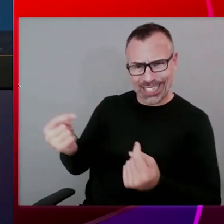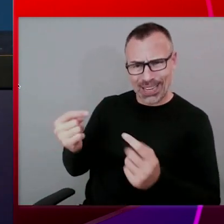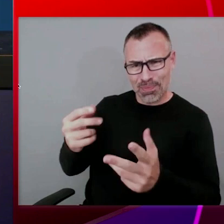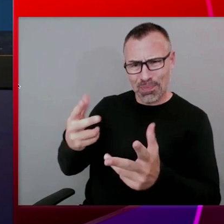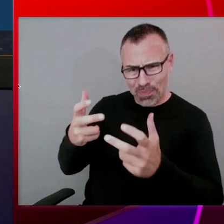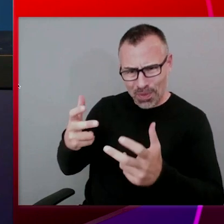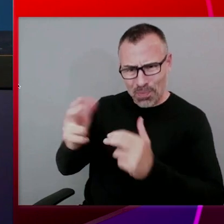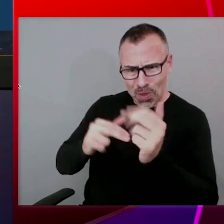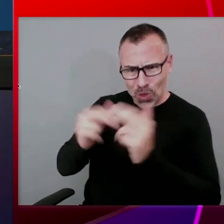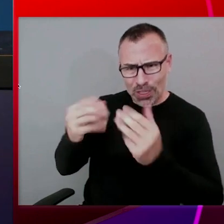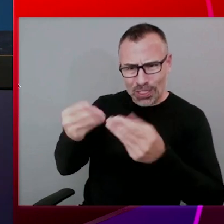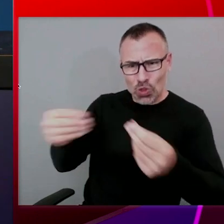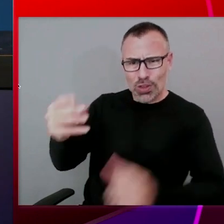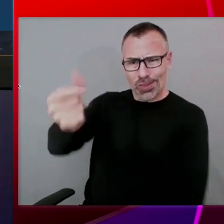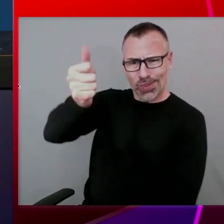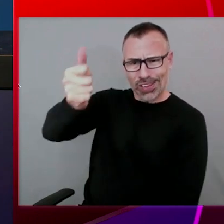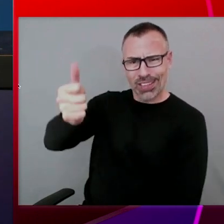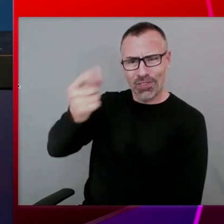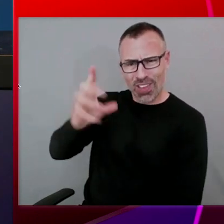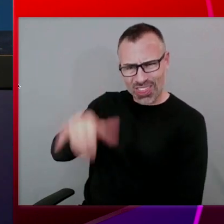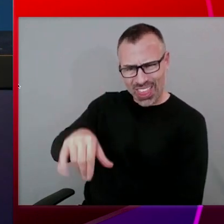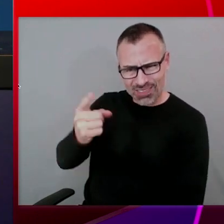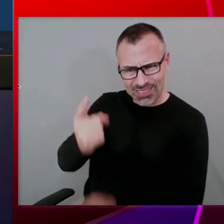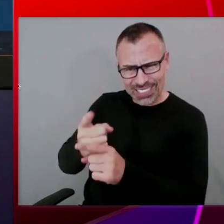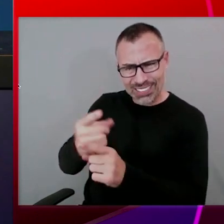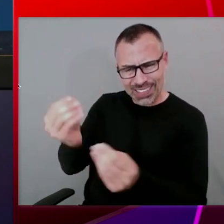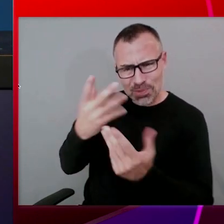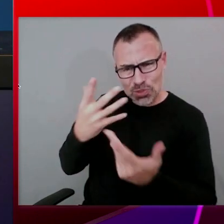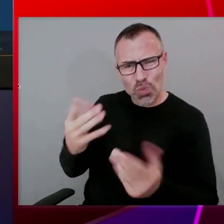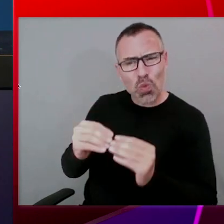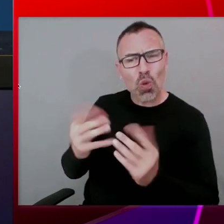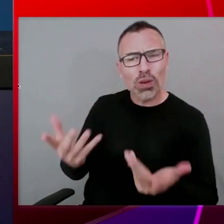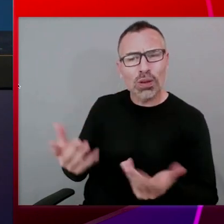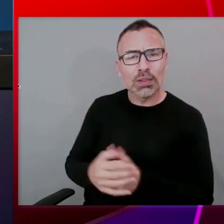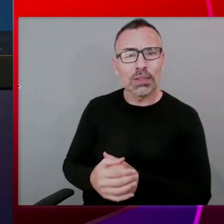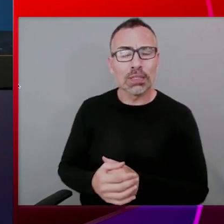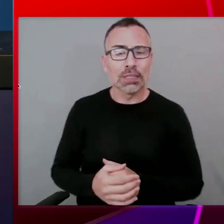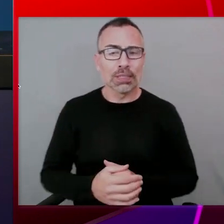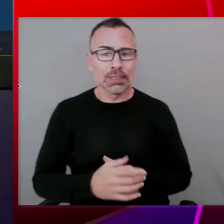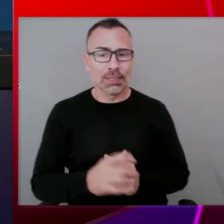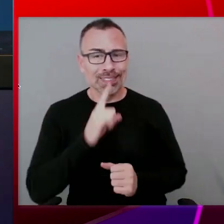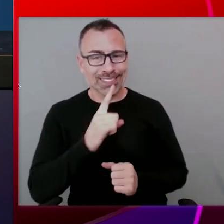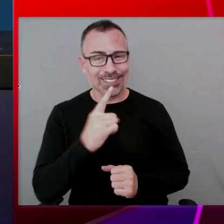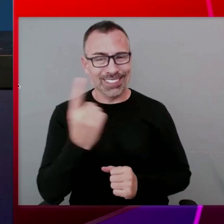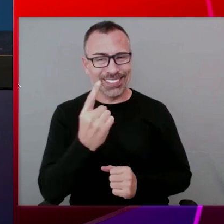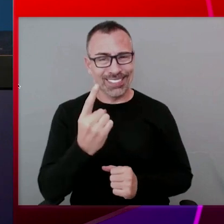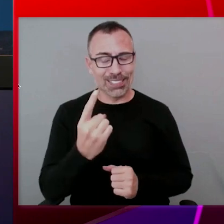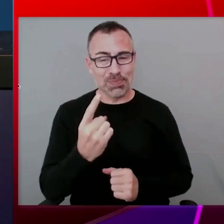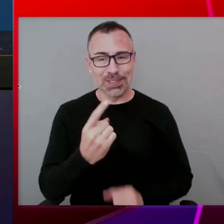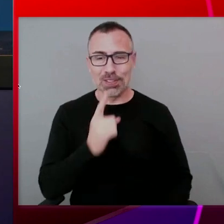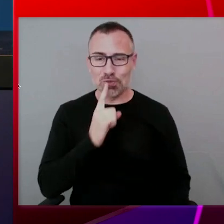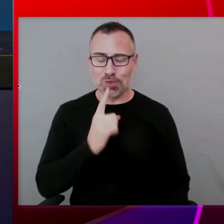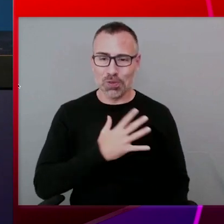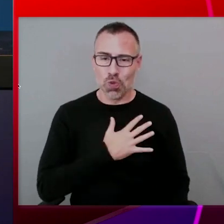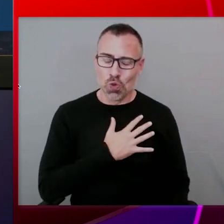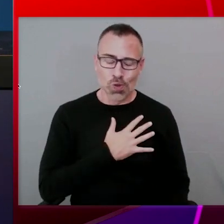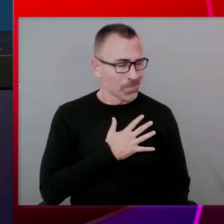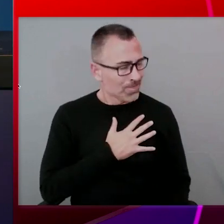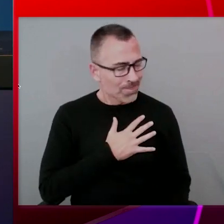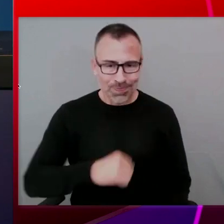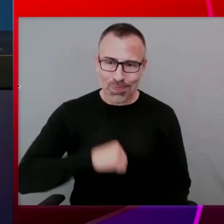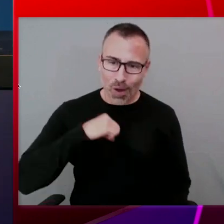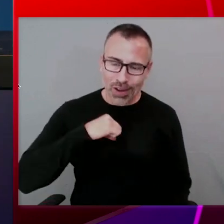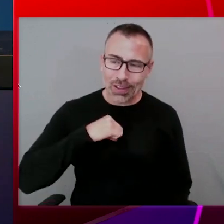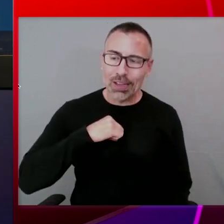that? Sure. So, yeah, it's something that's quite dear to our hearts, something we're quite proud of,